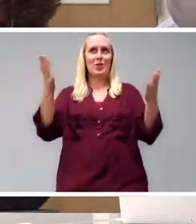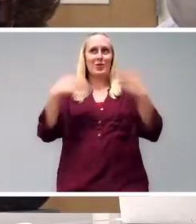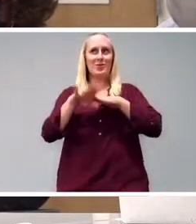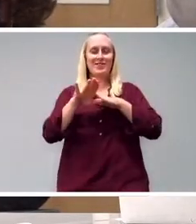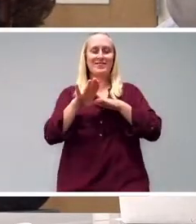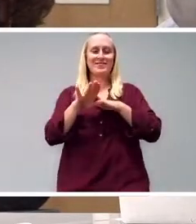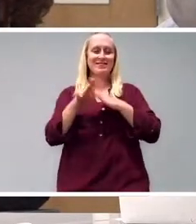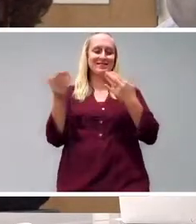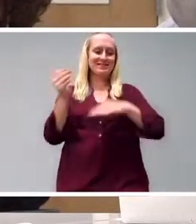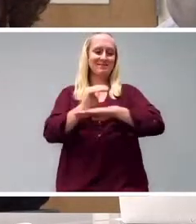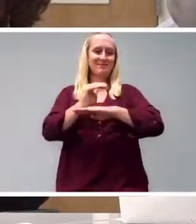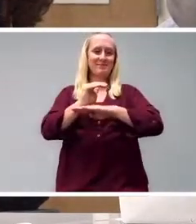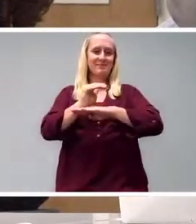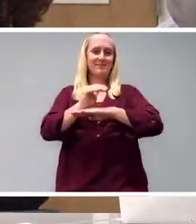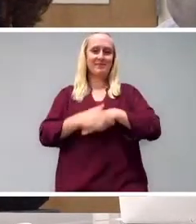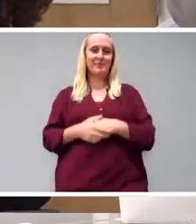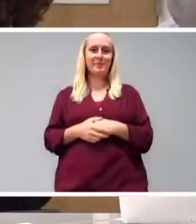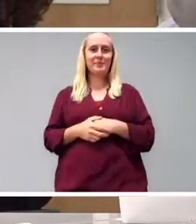tonight.